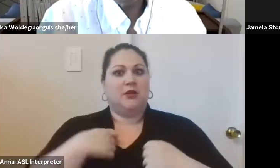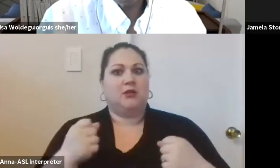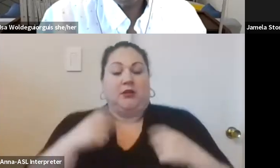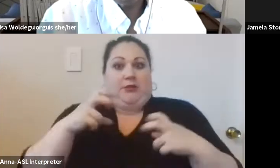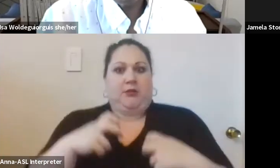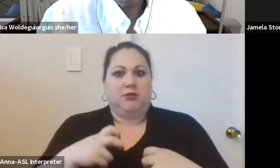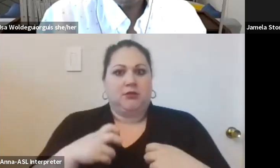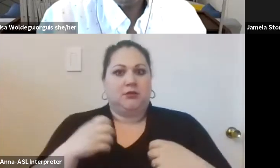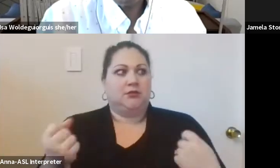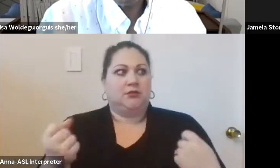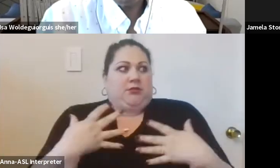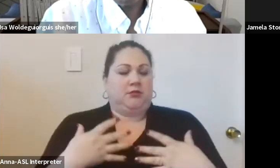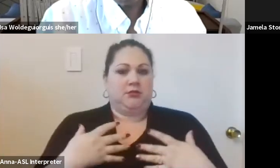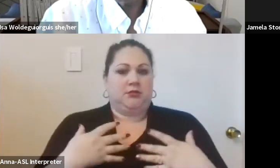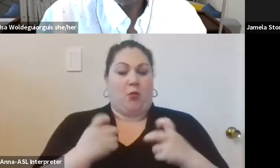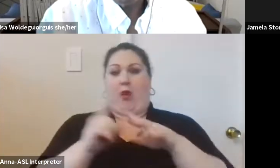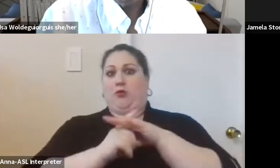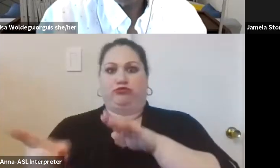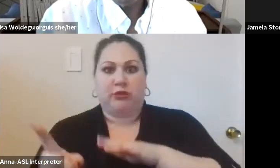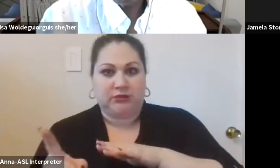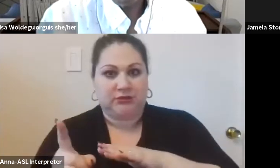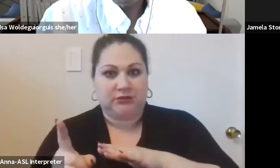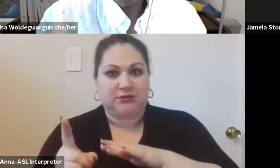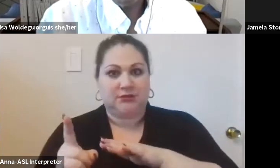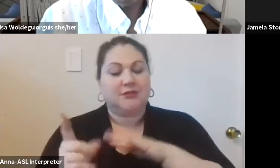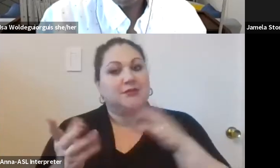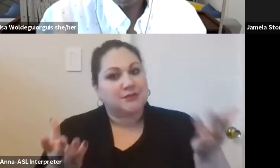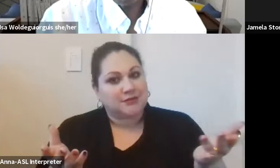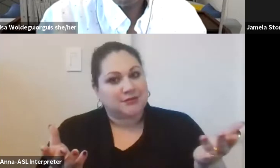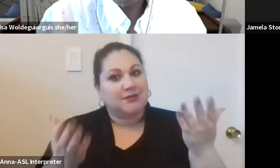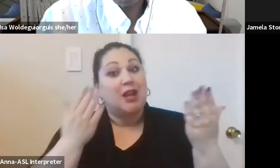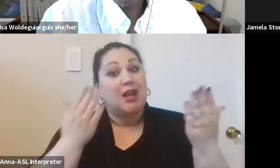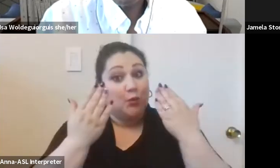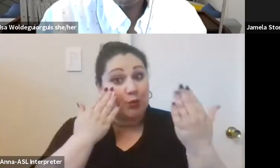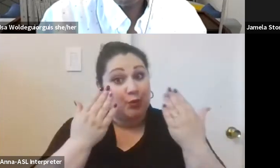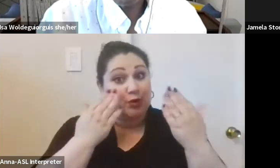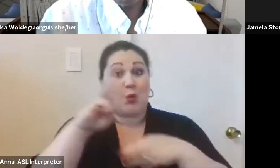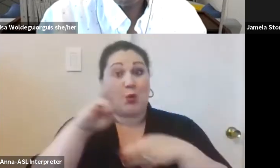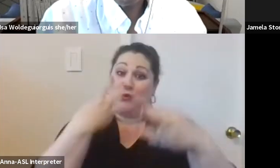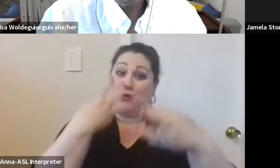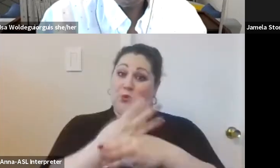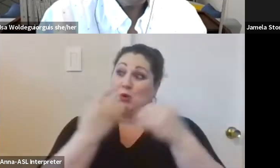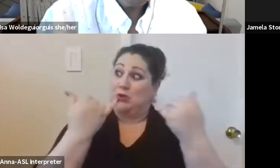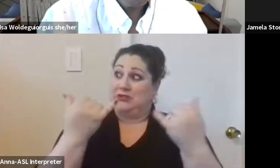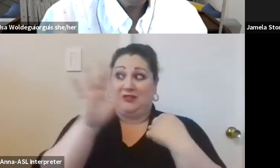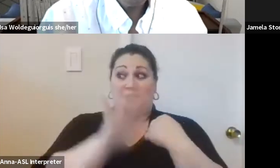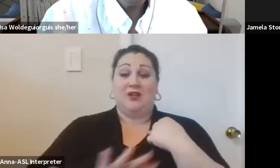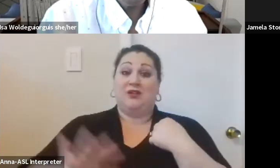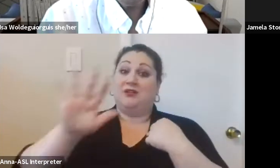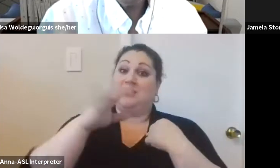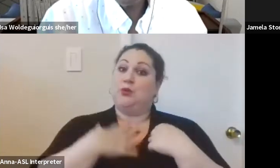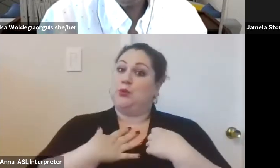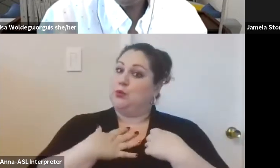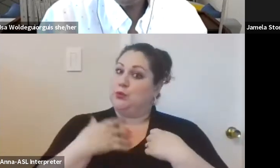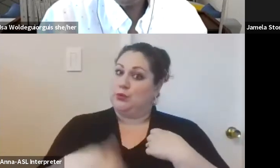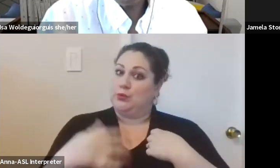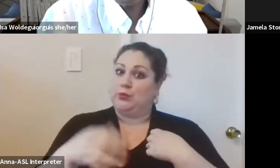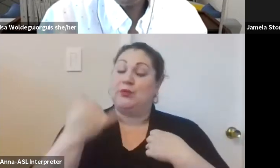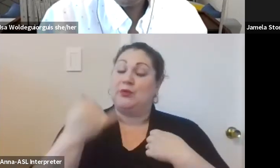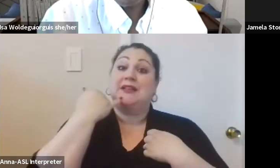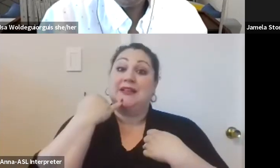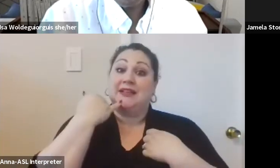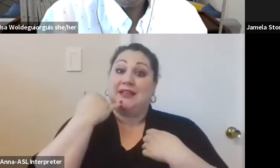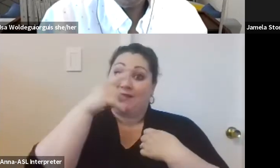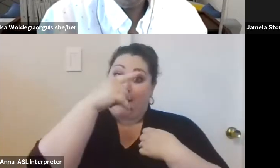them, he would want to run away. And we know the world that we're living in now. We know if a Black boy start